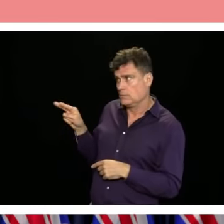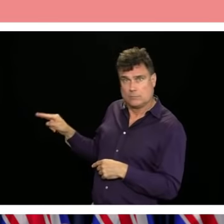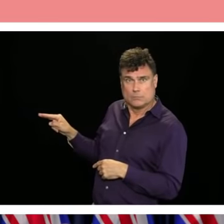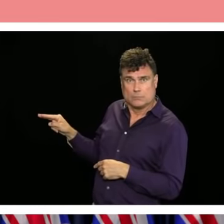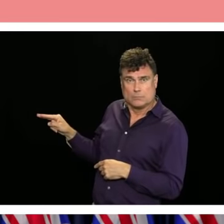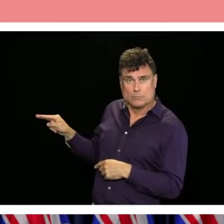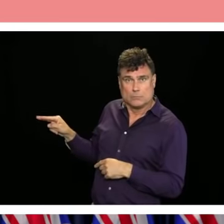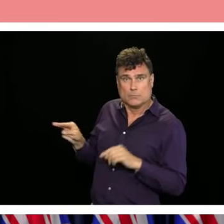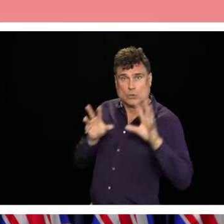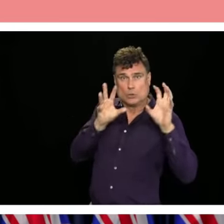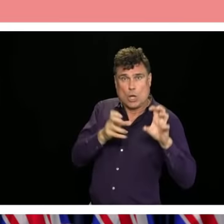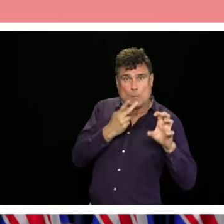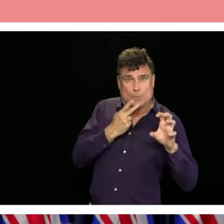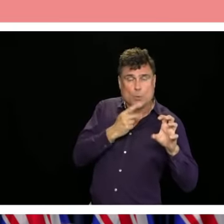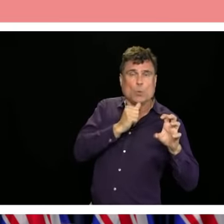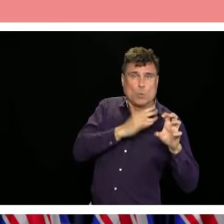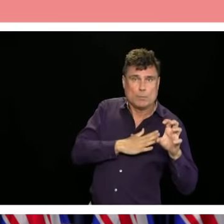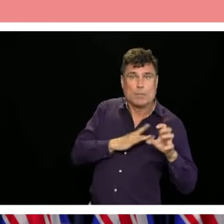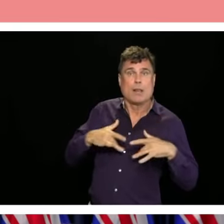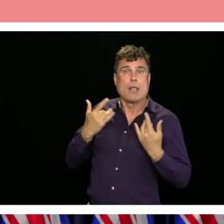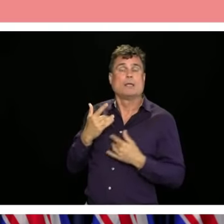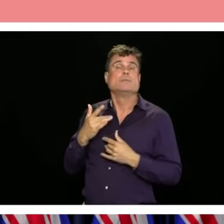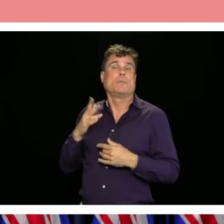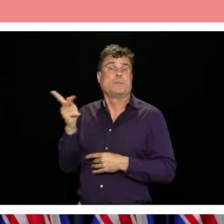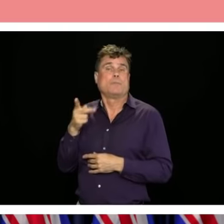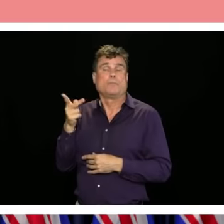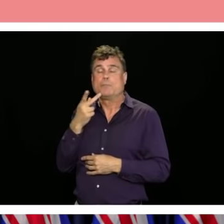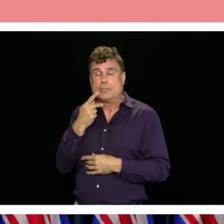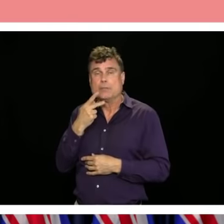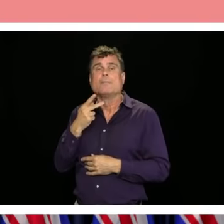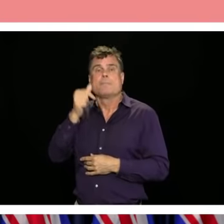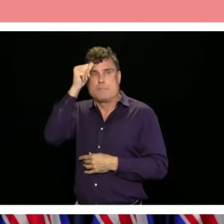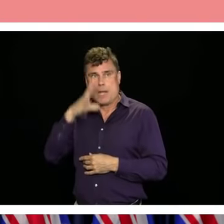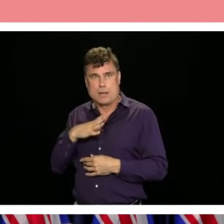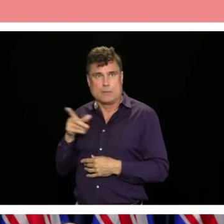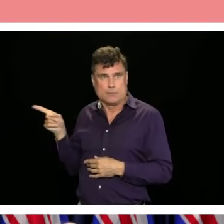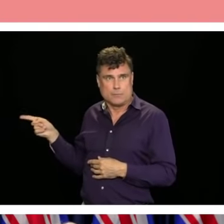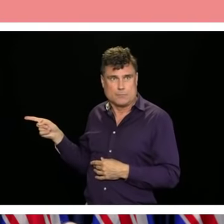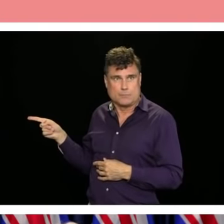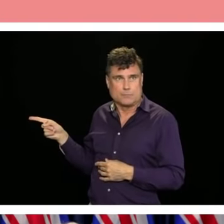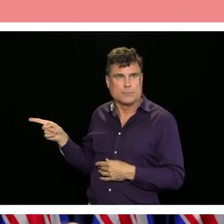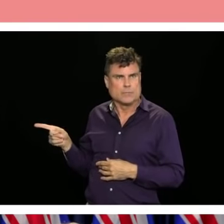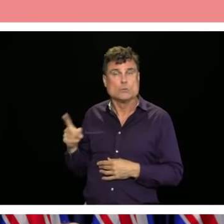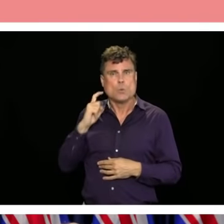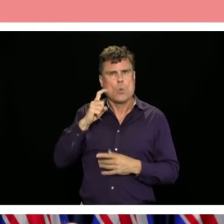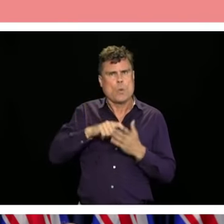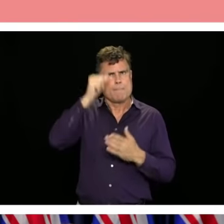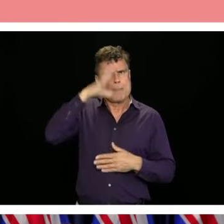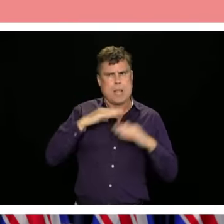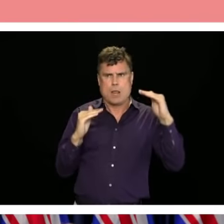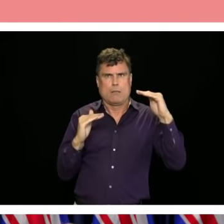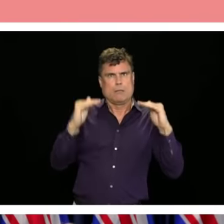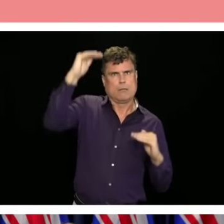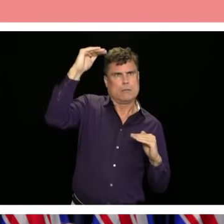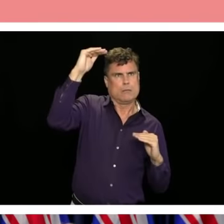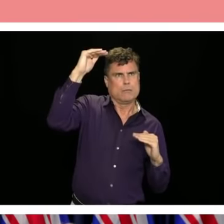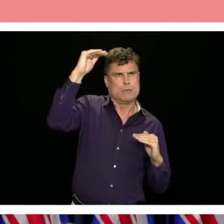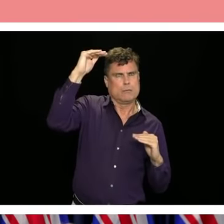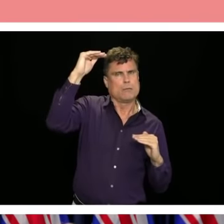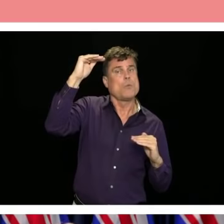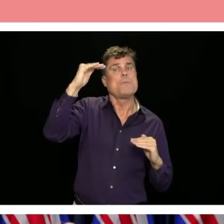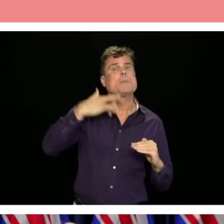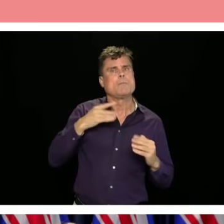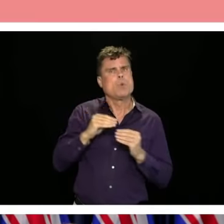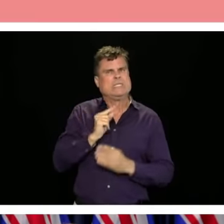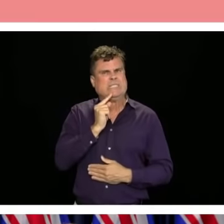are much more likely to have more severe illness that require hospitalization, ICU admission, or to die from